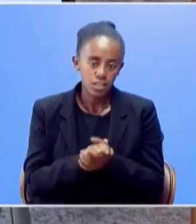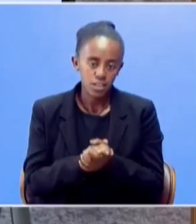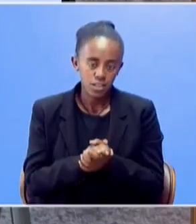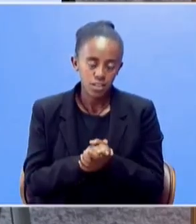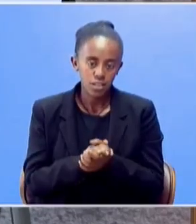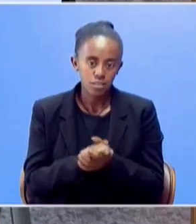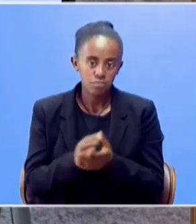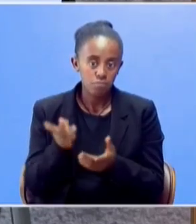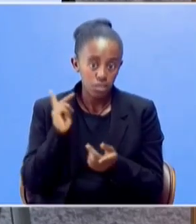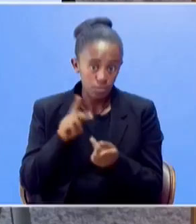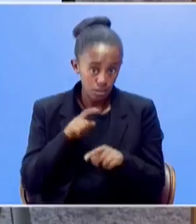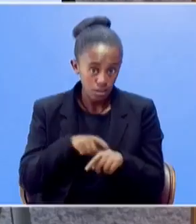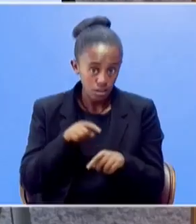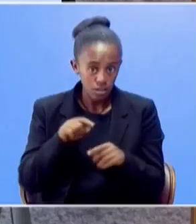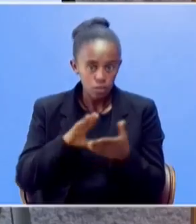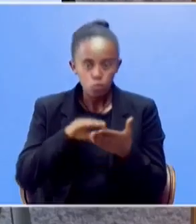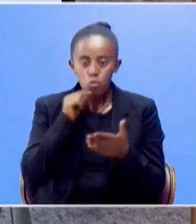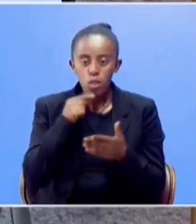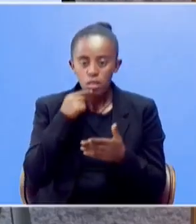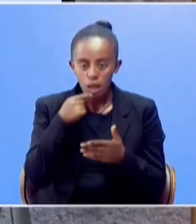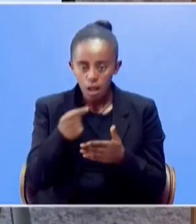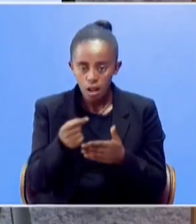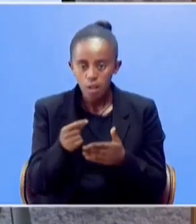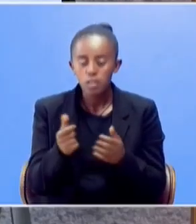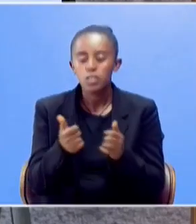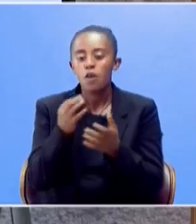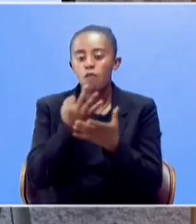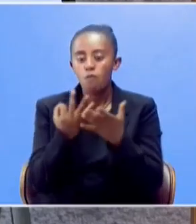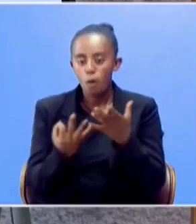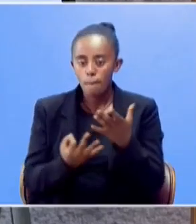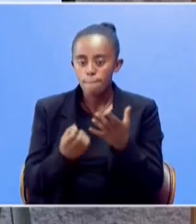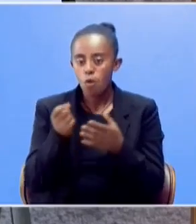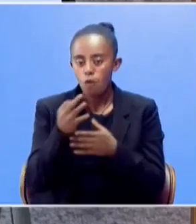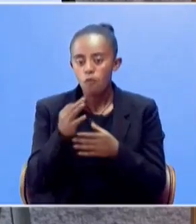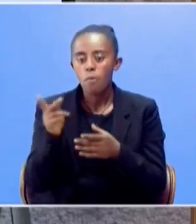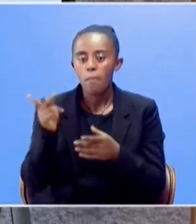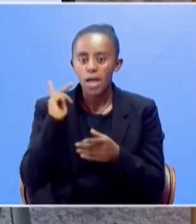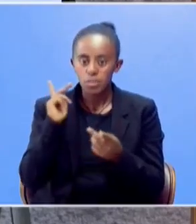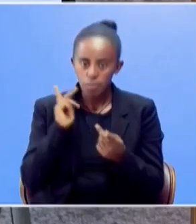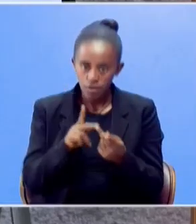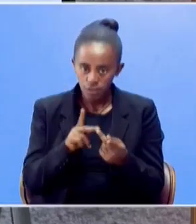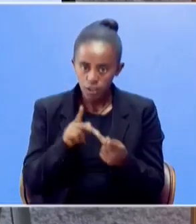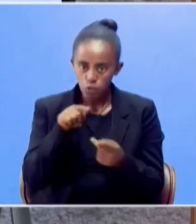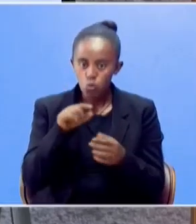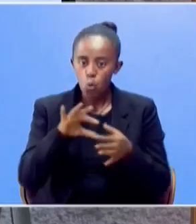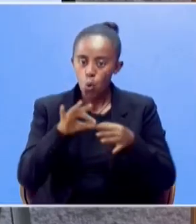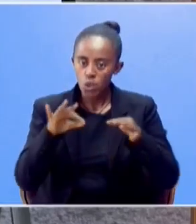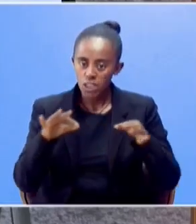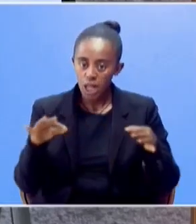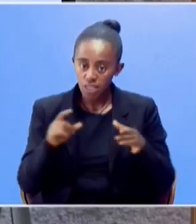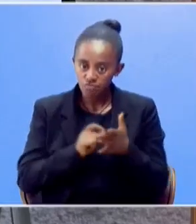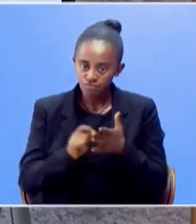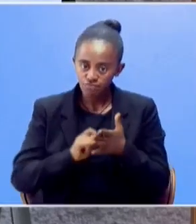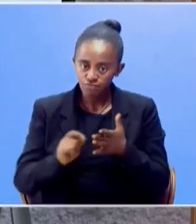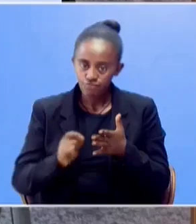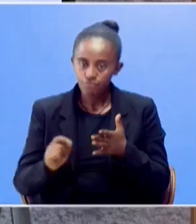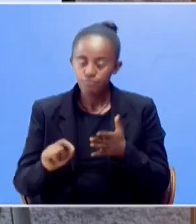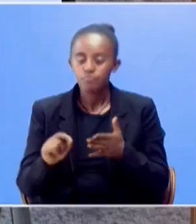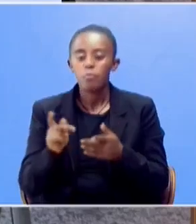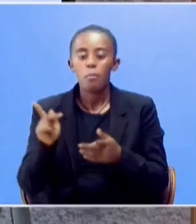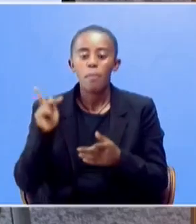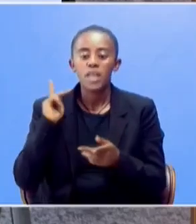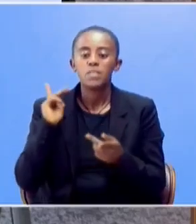lesson, you will tell the form of past perfect. You construct sentences using